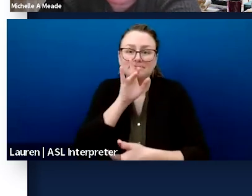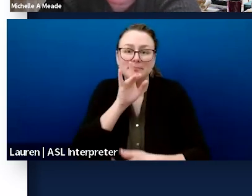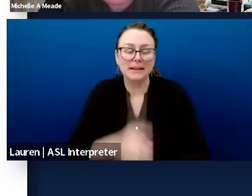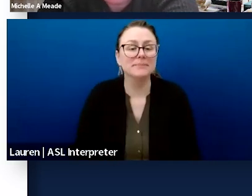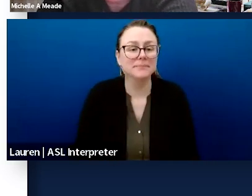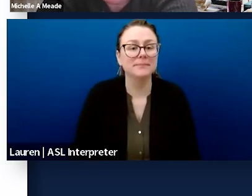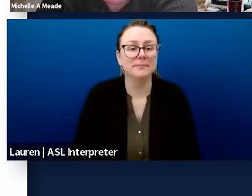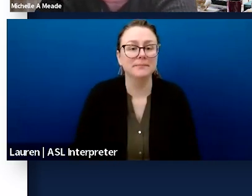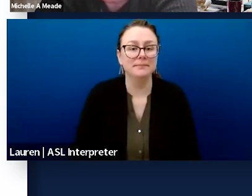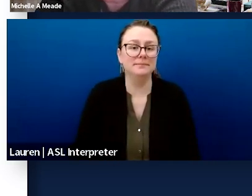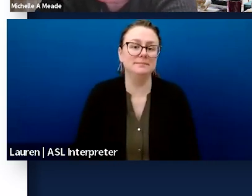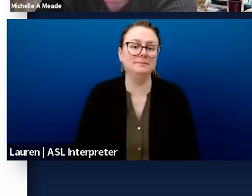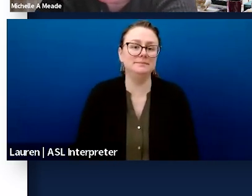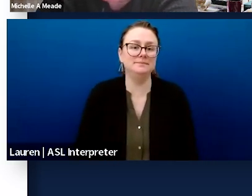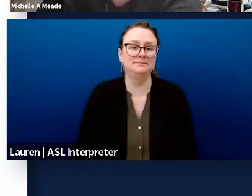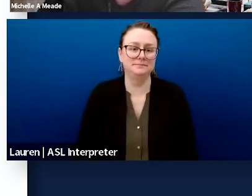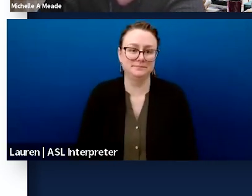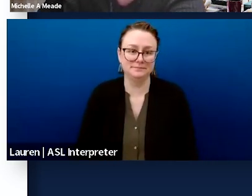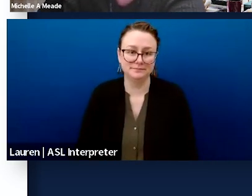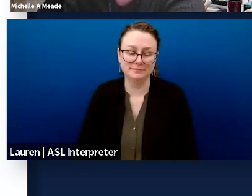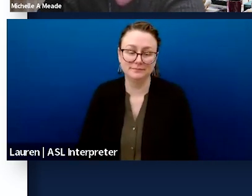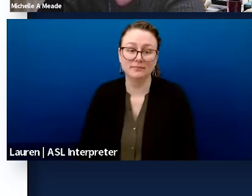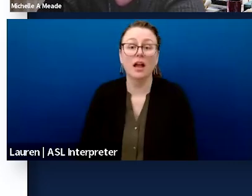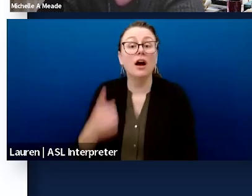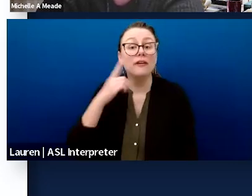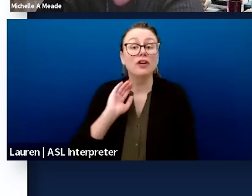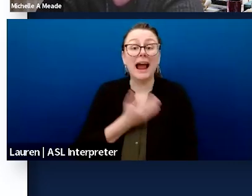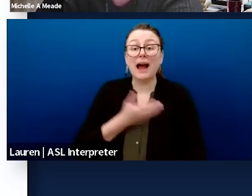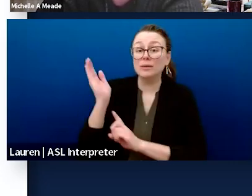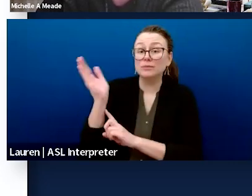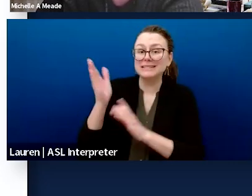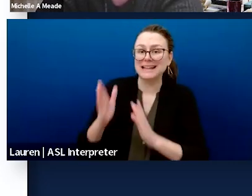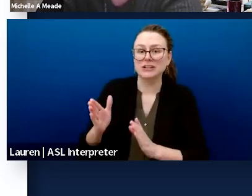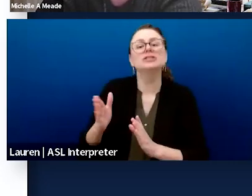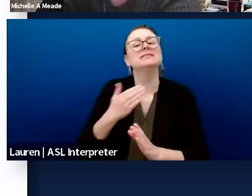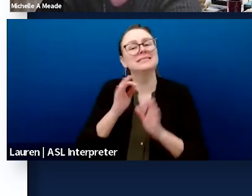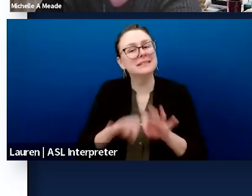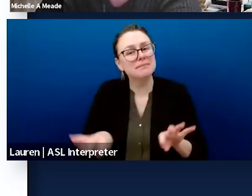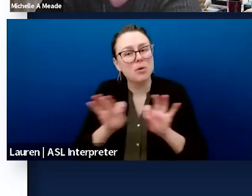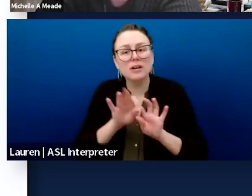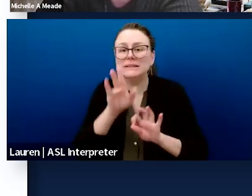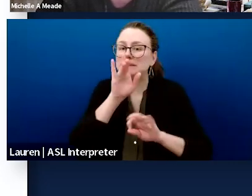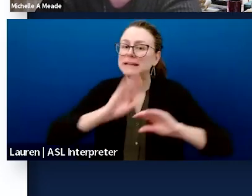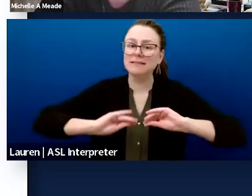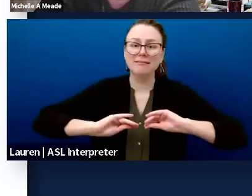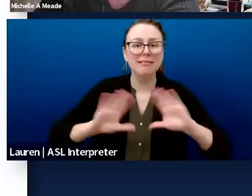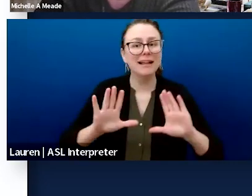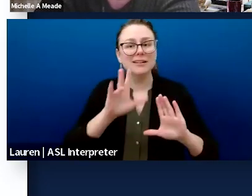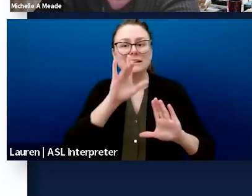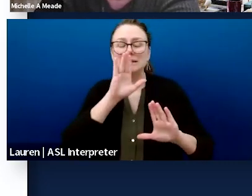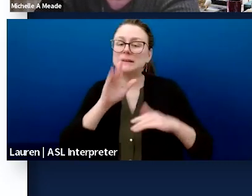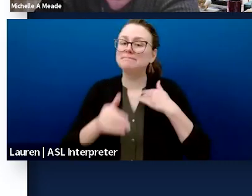questions themselves. Once again, for our presenters, it is important that you speak up, speak clearly, and speak at